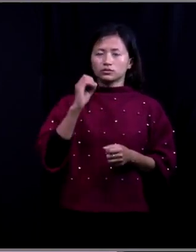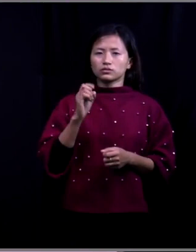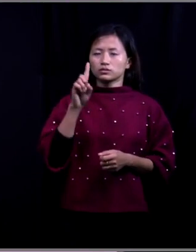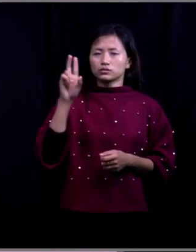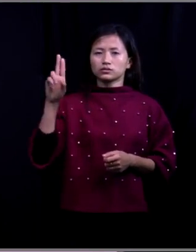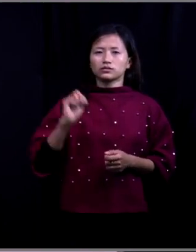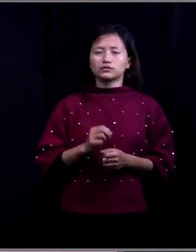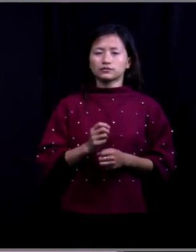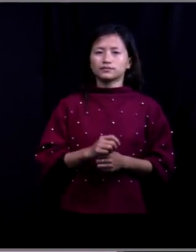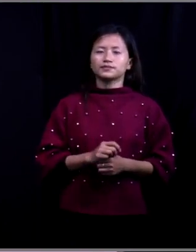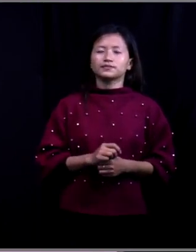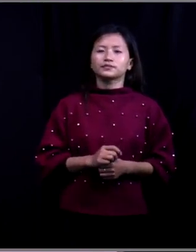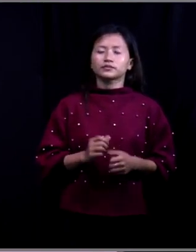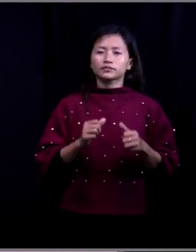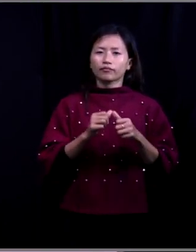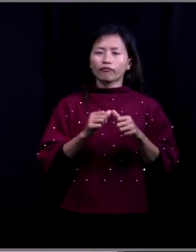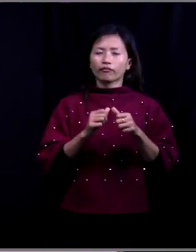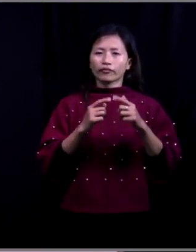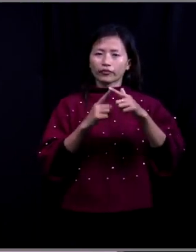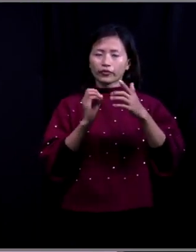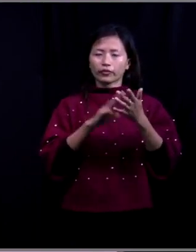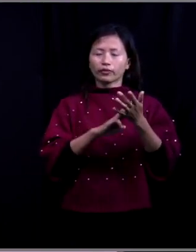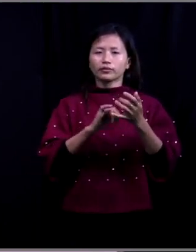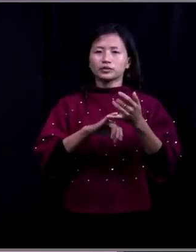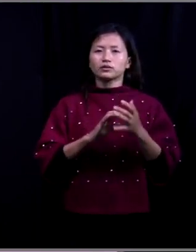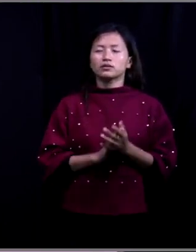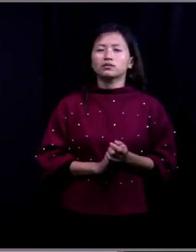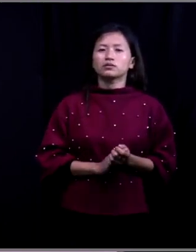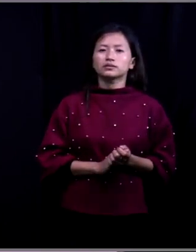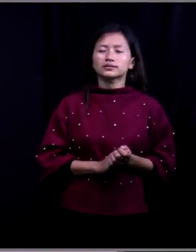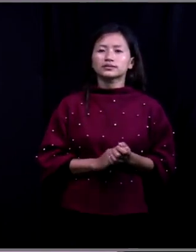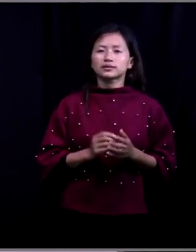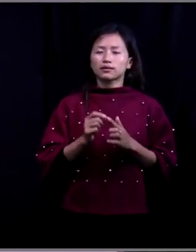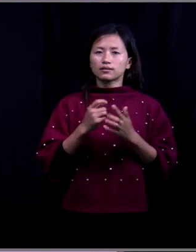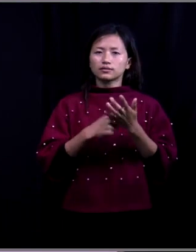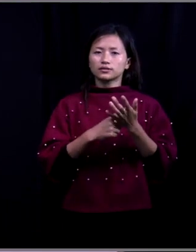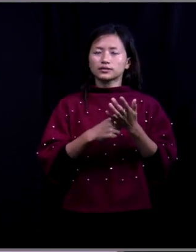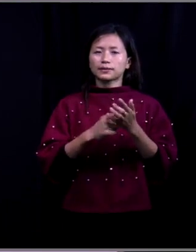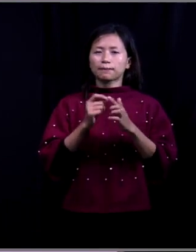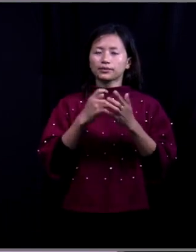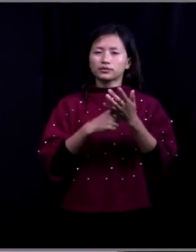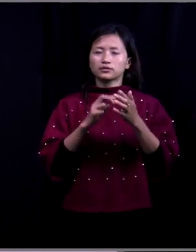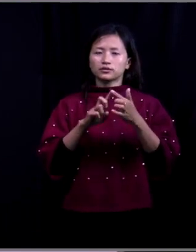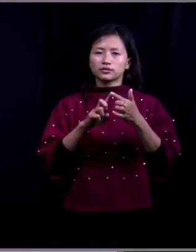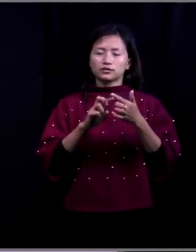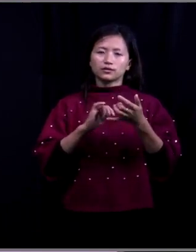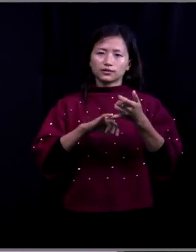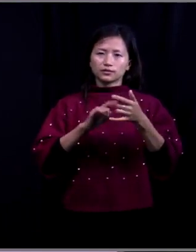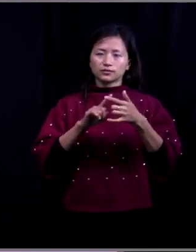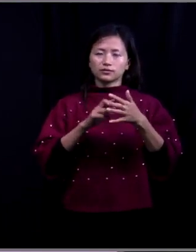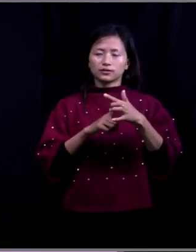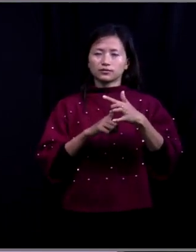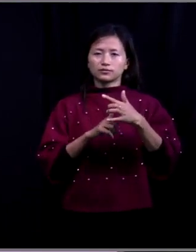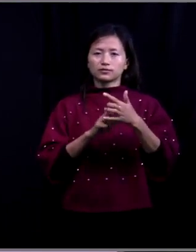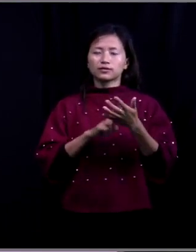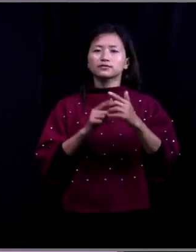contains this much number of atoms. So a mole represents the quantity of any substance which contains this much number